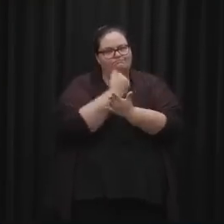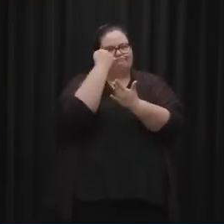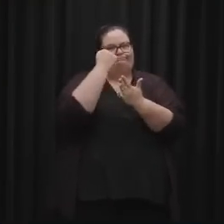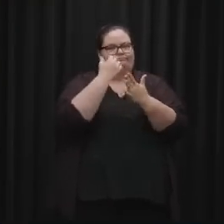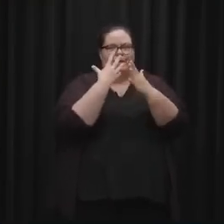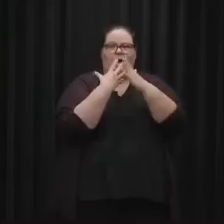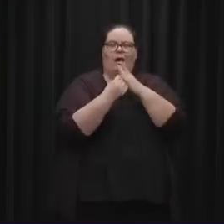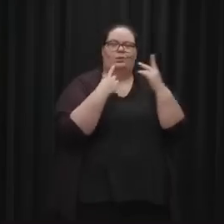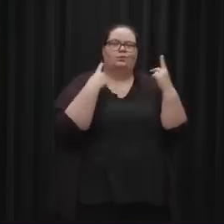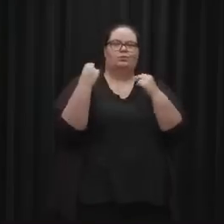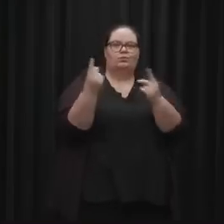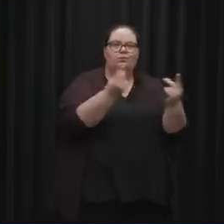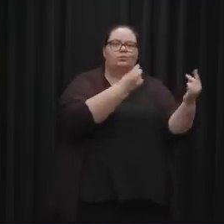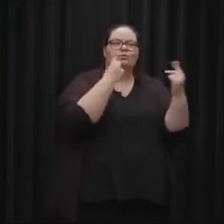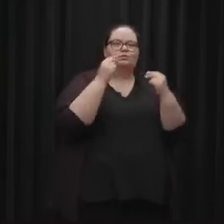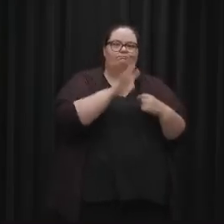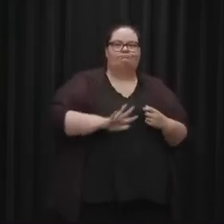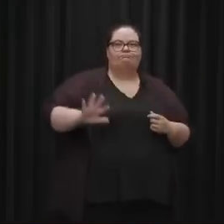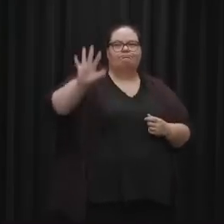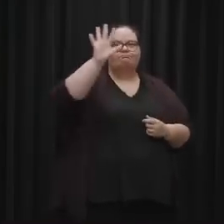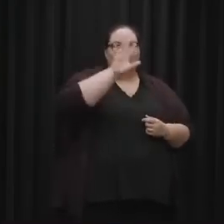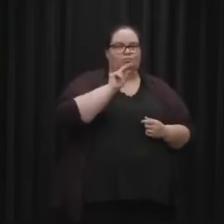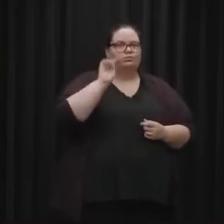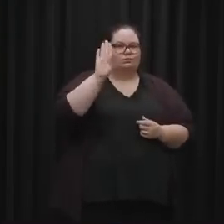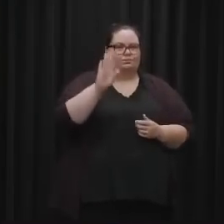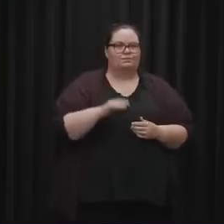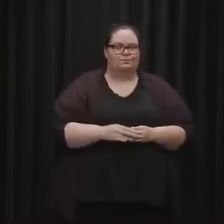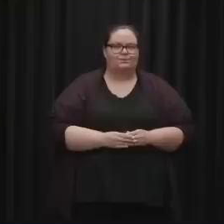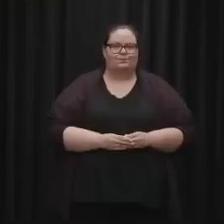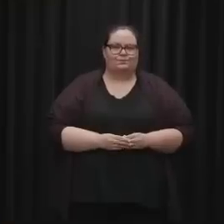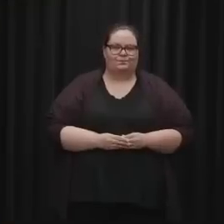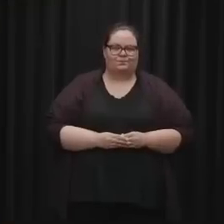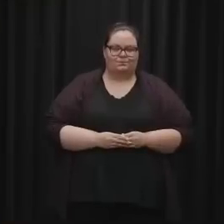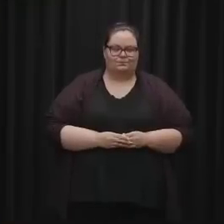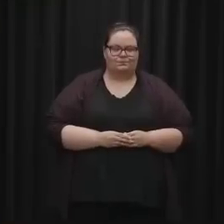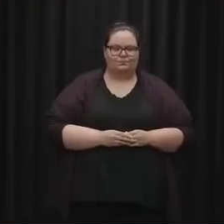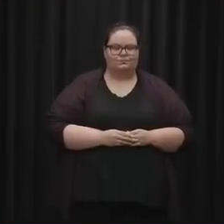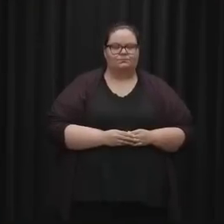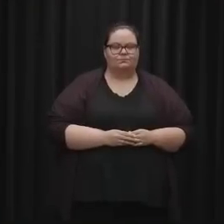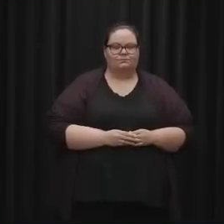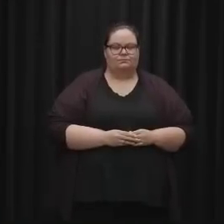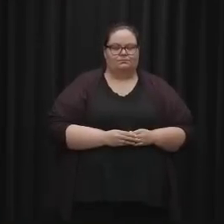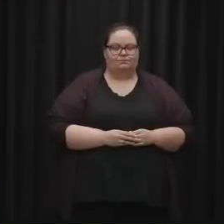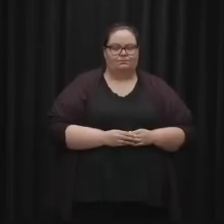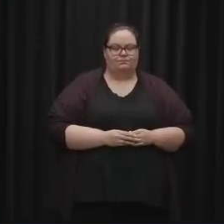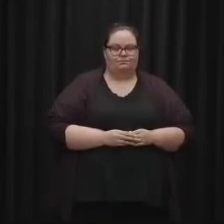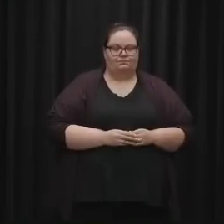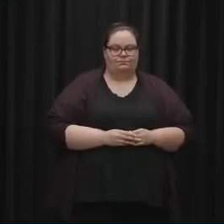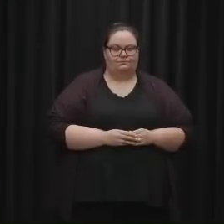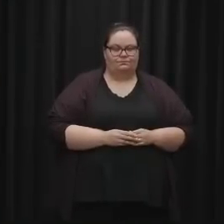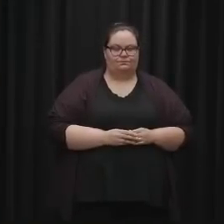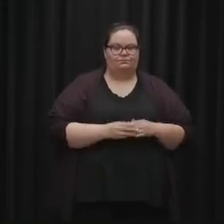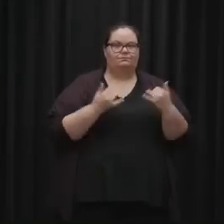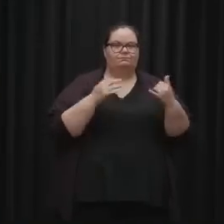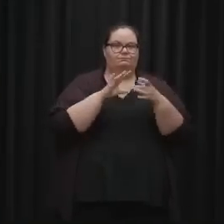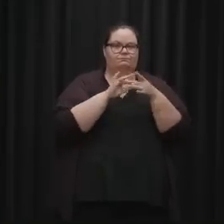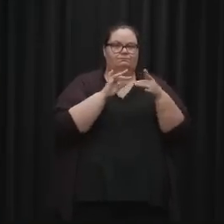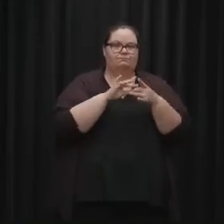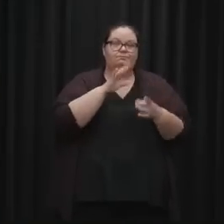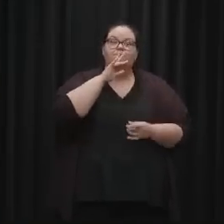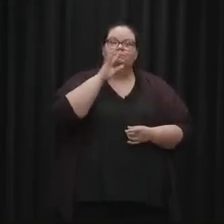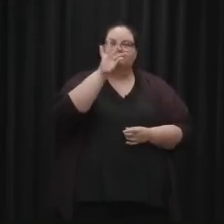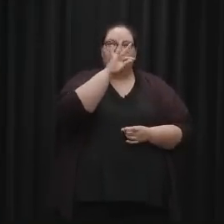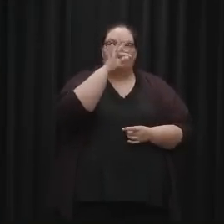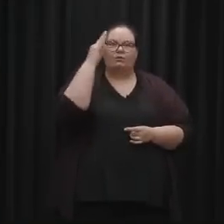advantage of the nice weather and in a beautiful place to spend it here in New Brunswick. Cela fait maintenant plus